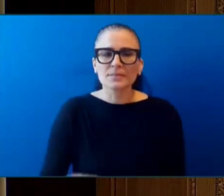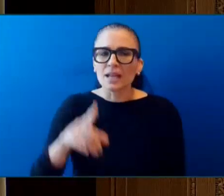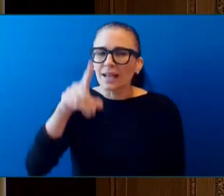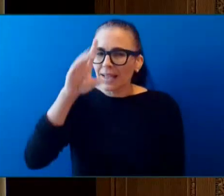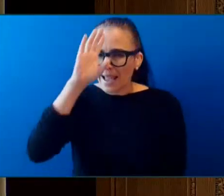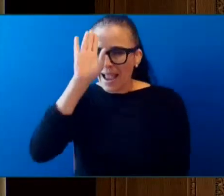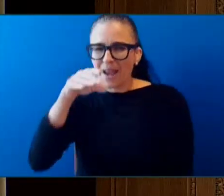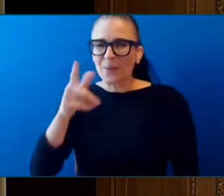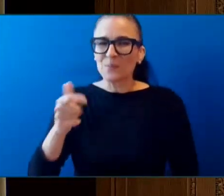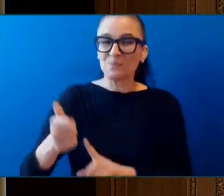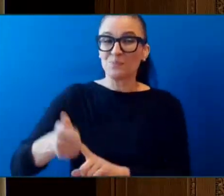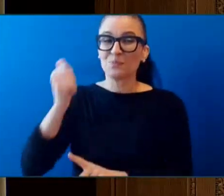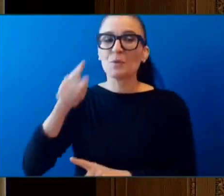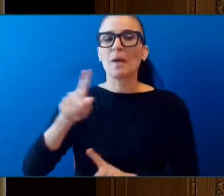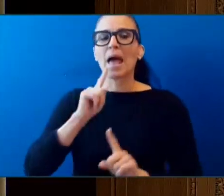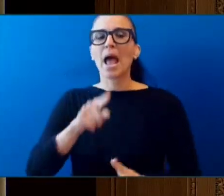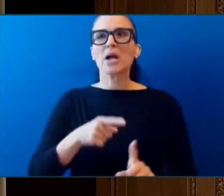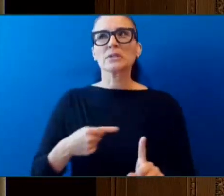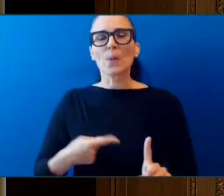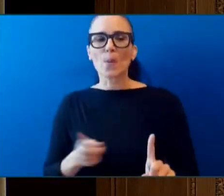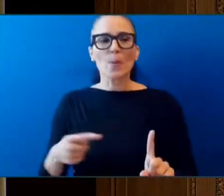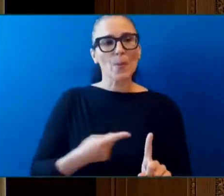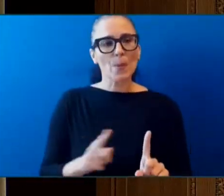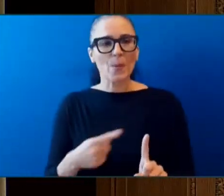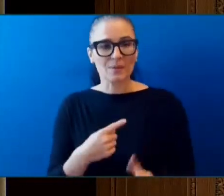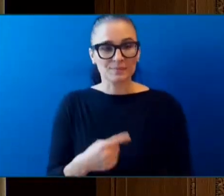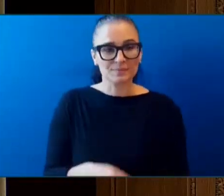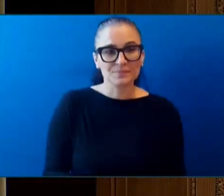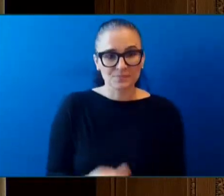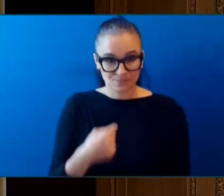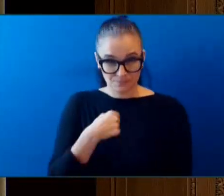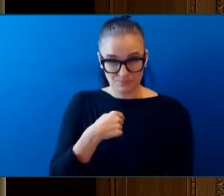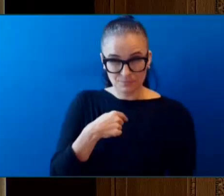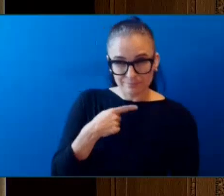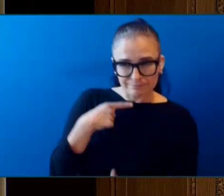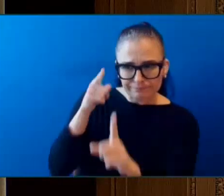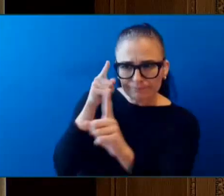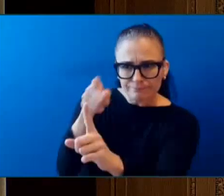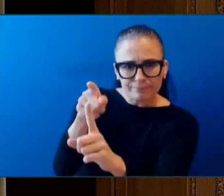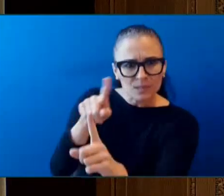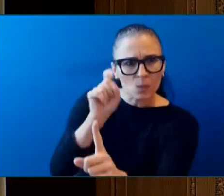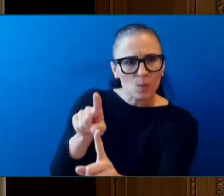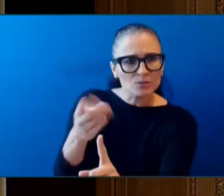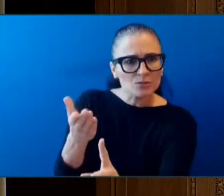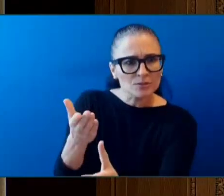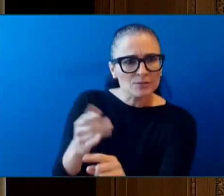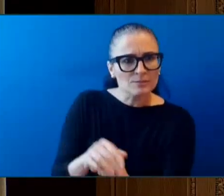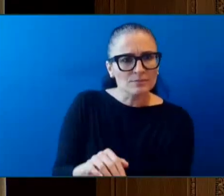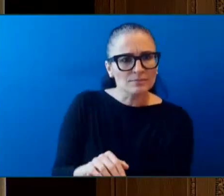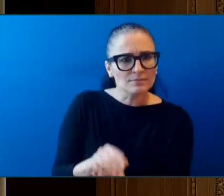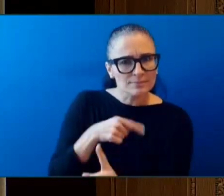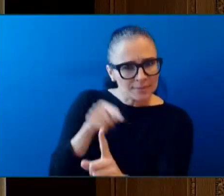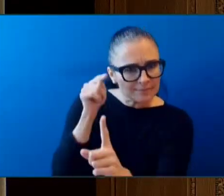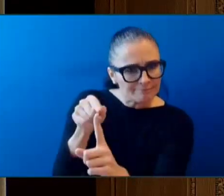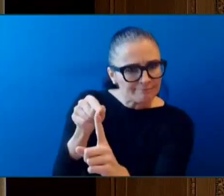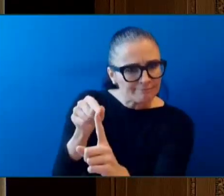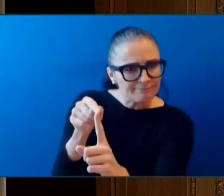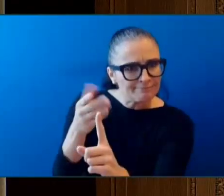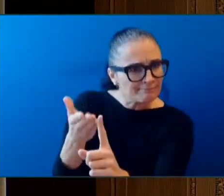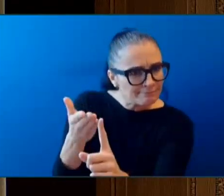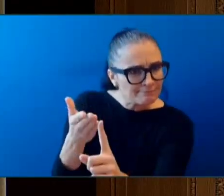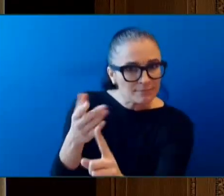question. It relates to a choice that he and his government have acknowledged